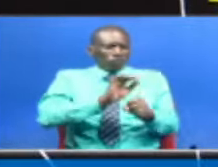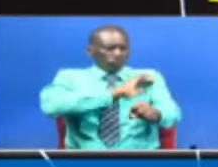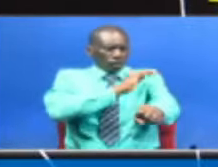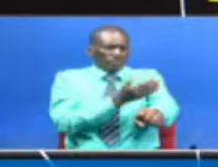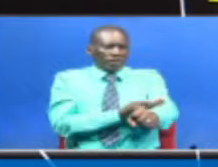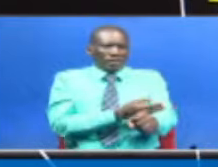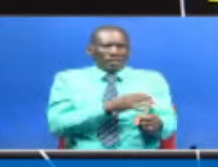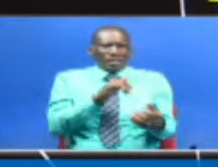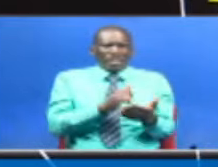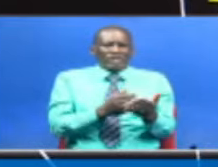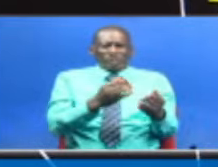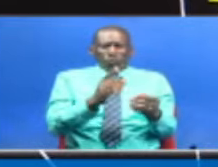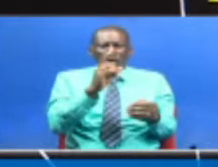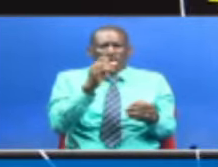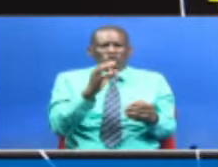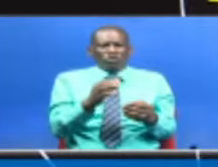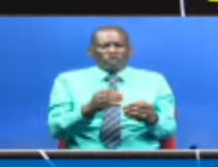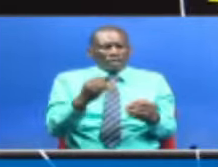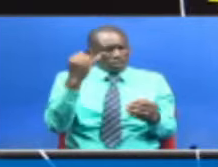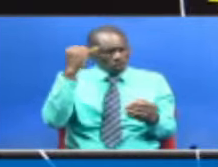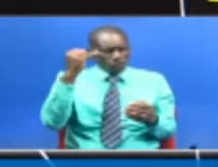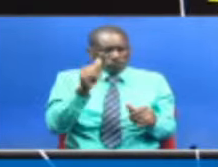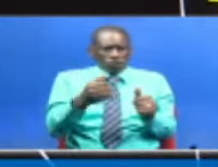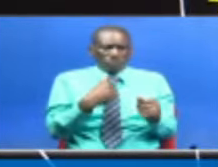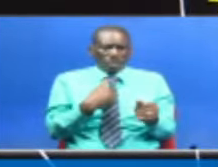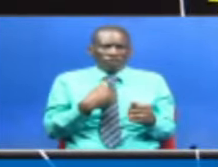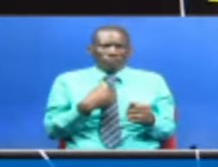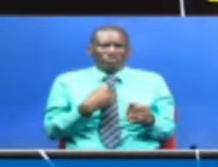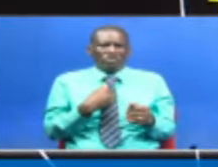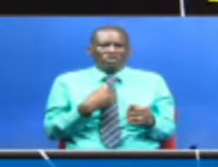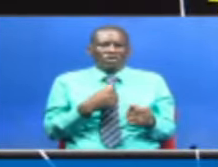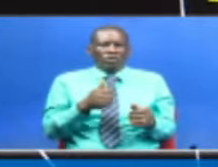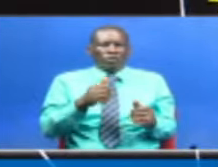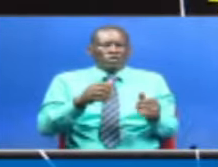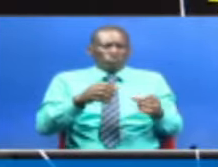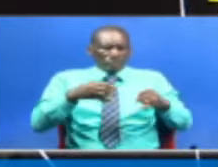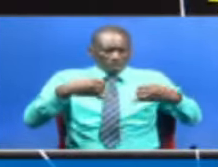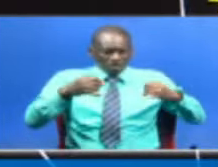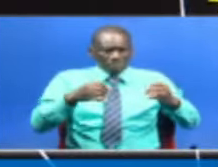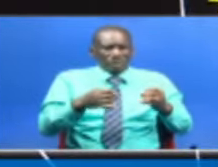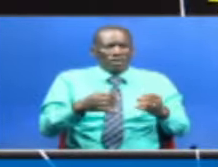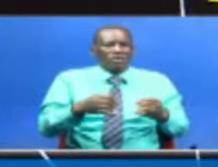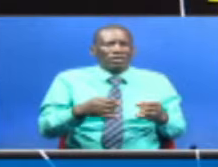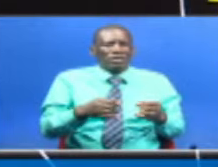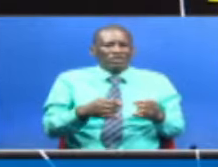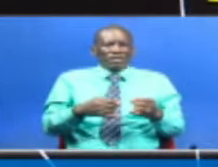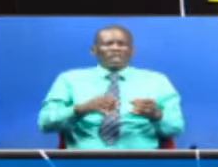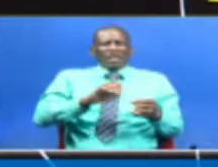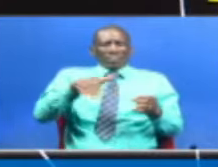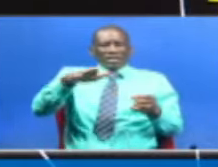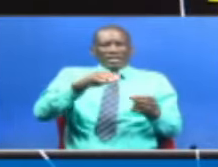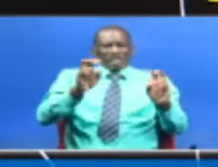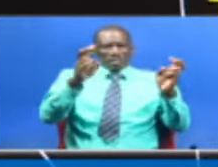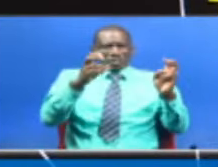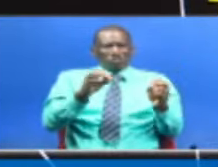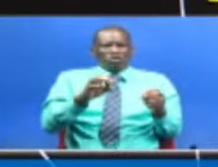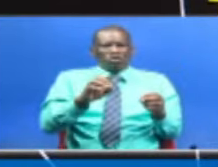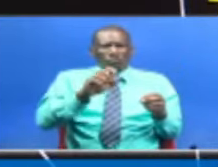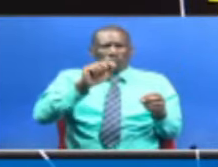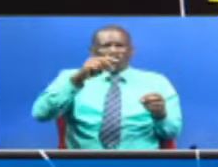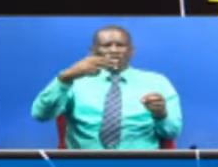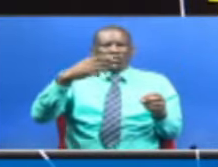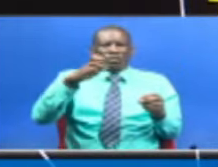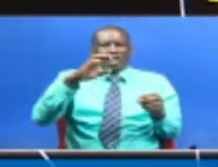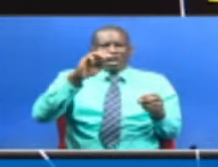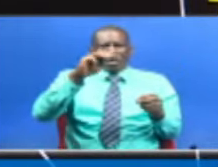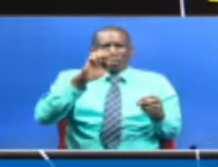that's actually why one of the innovations that we did implement, of course it's elsewhere, is the issue of the time of use, where we really want